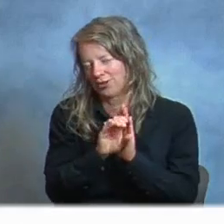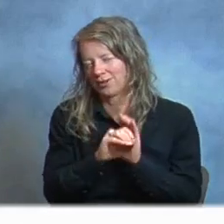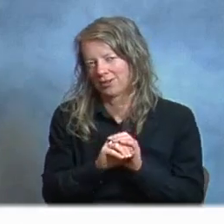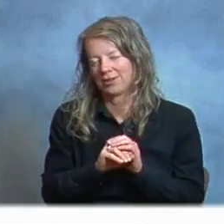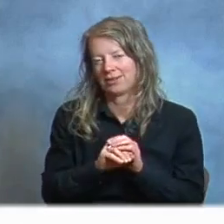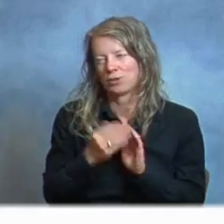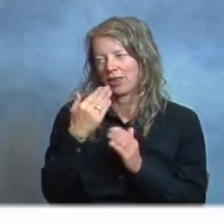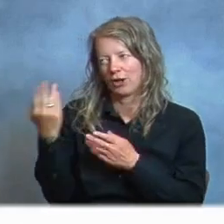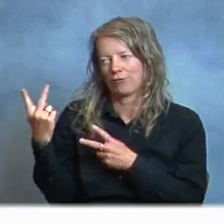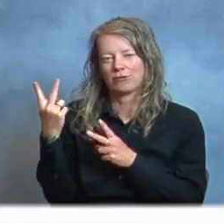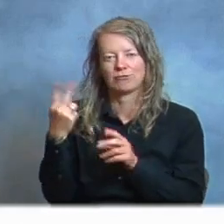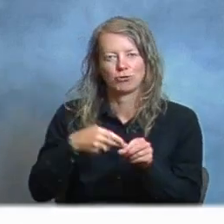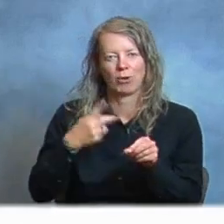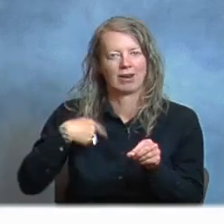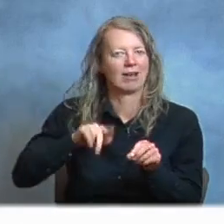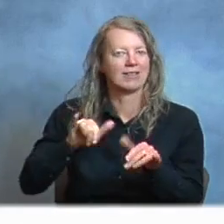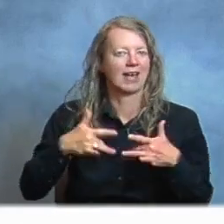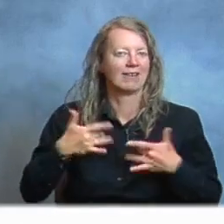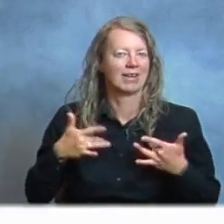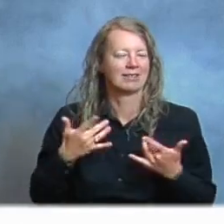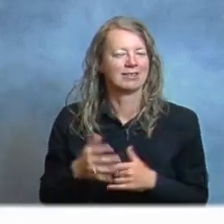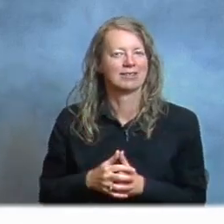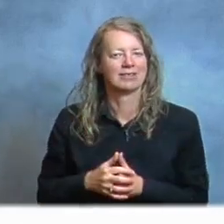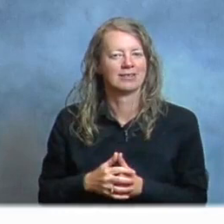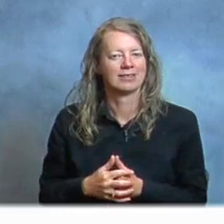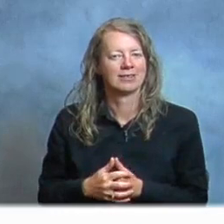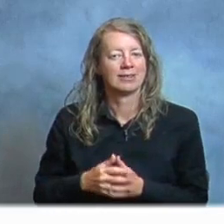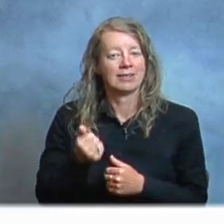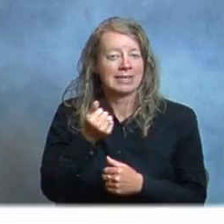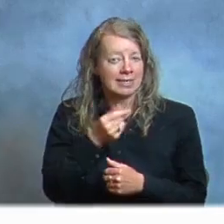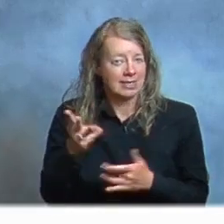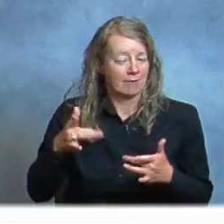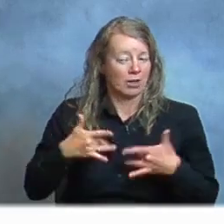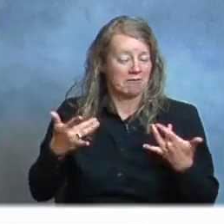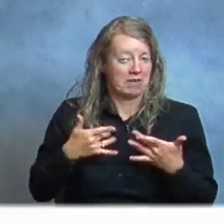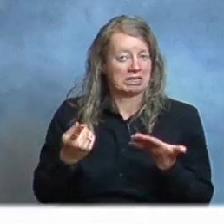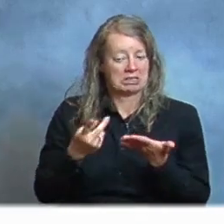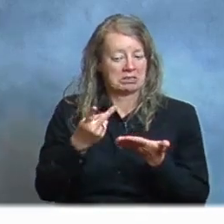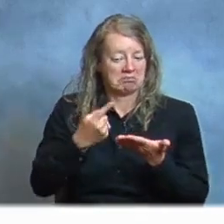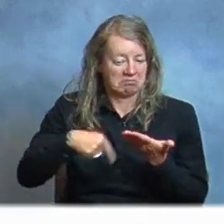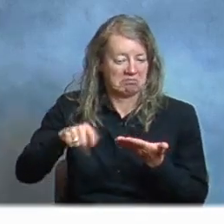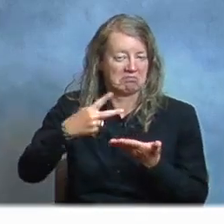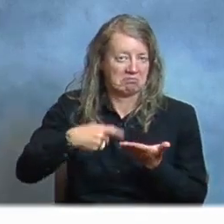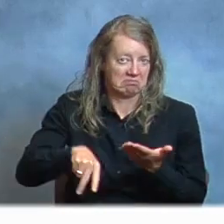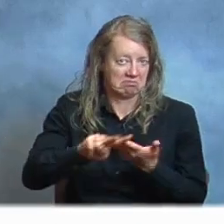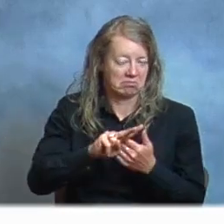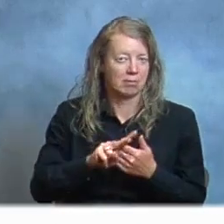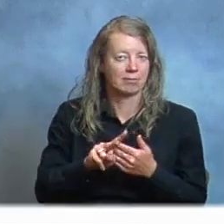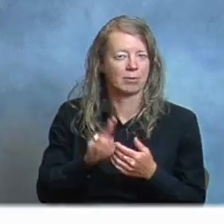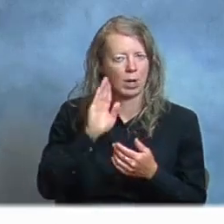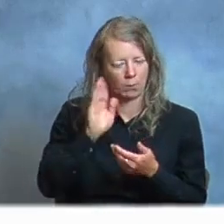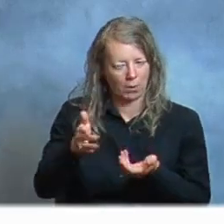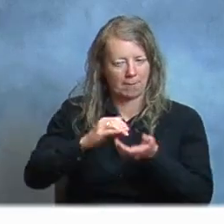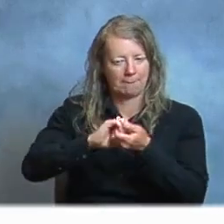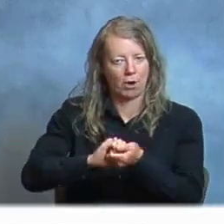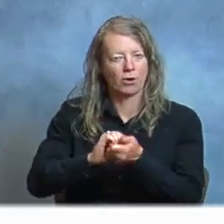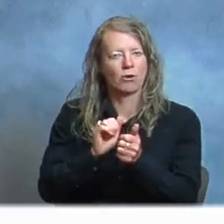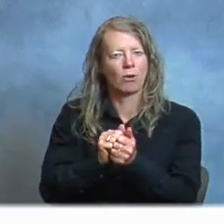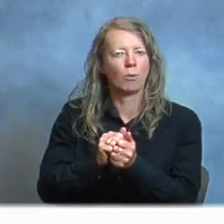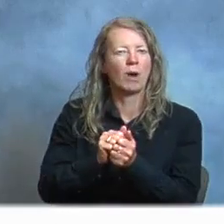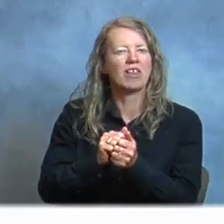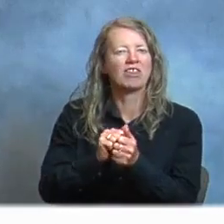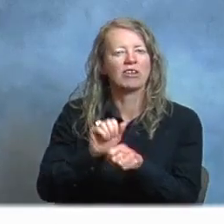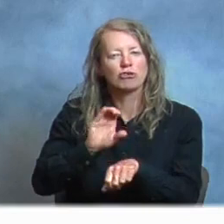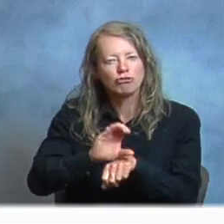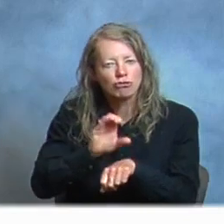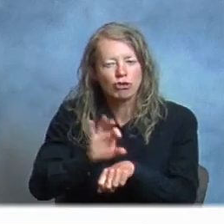screen. We've had several events that we have planned in the next few weeks that include partnering with faith-based